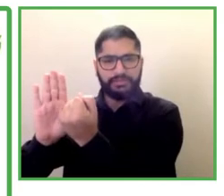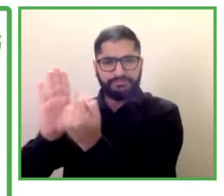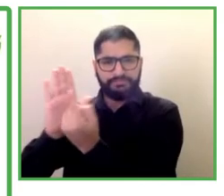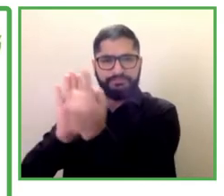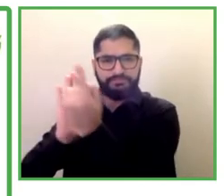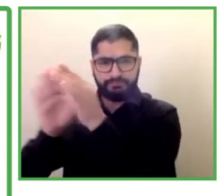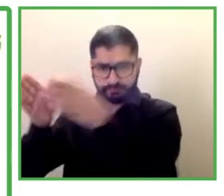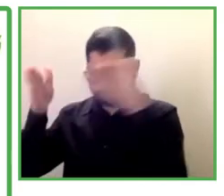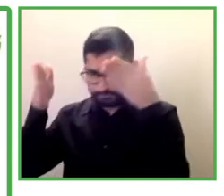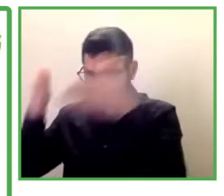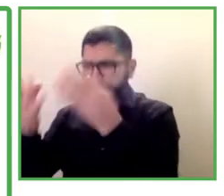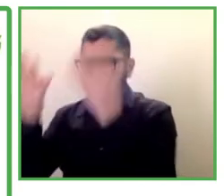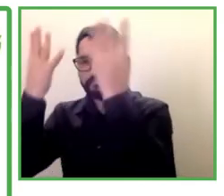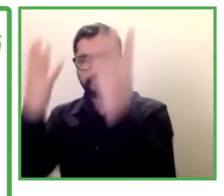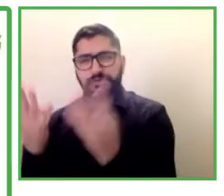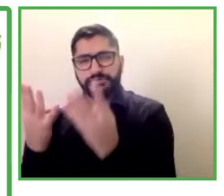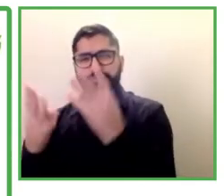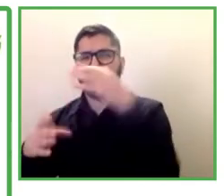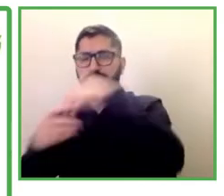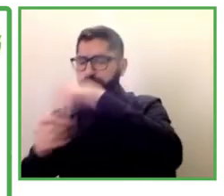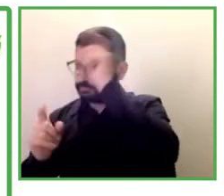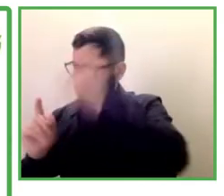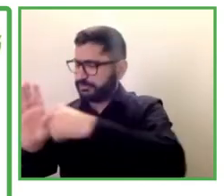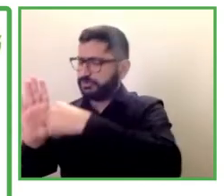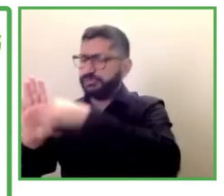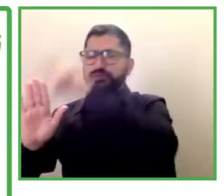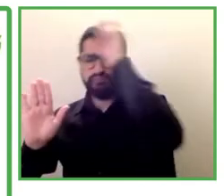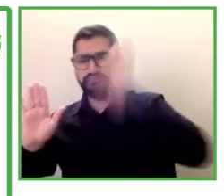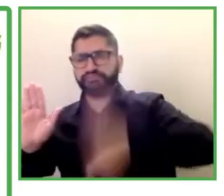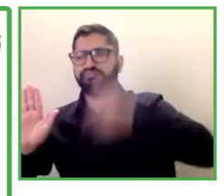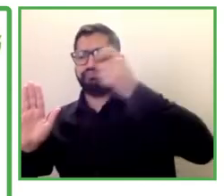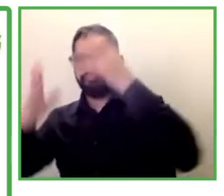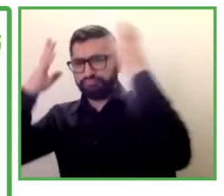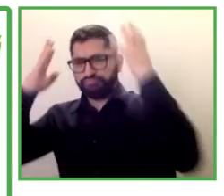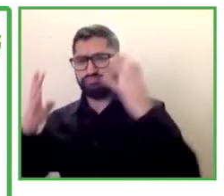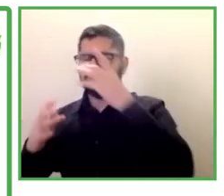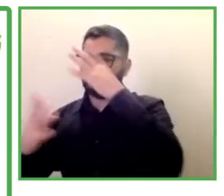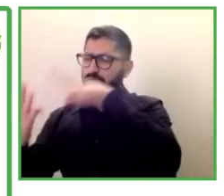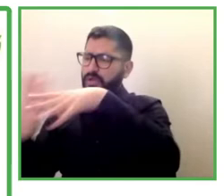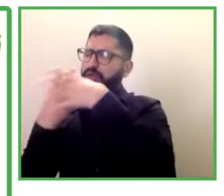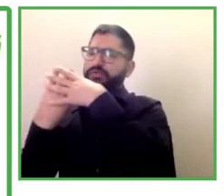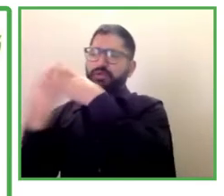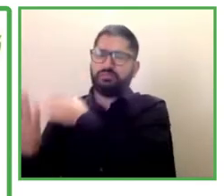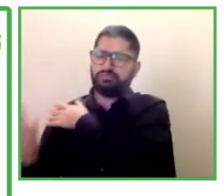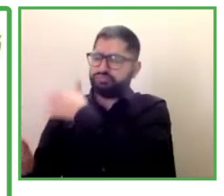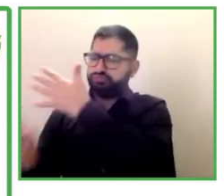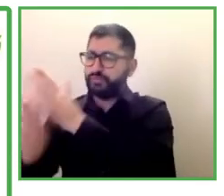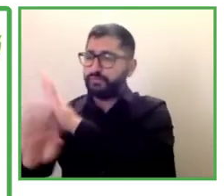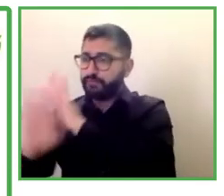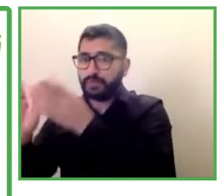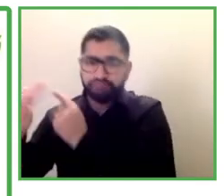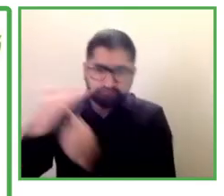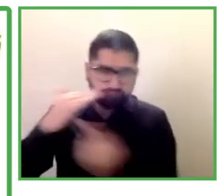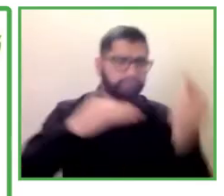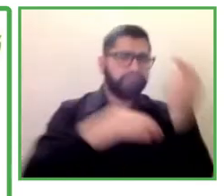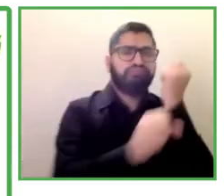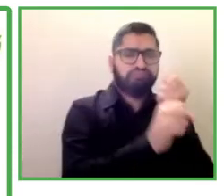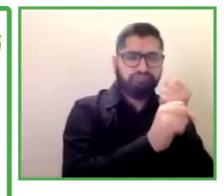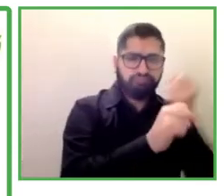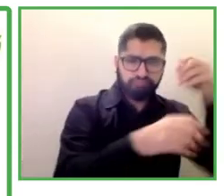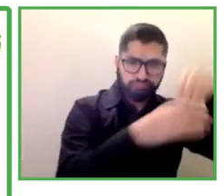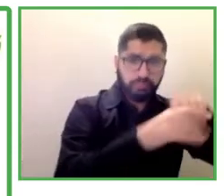an institution are going out every day to carry out a job. So they have a